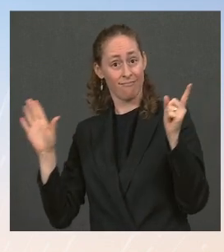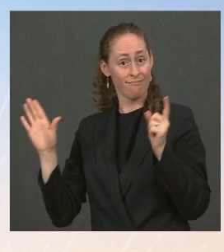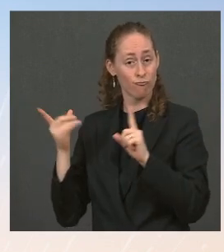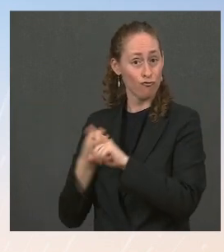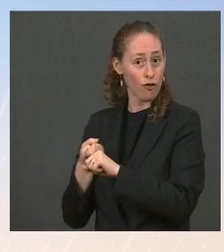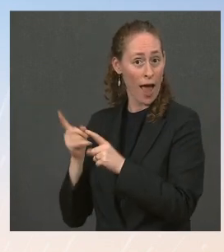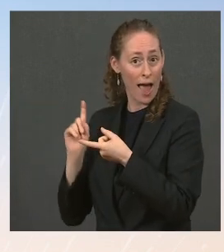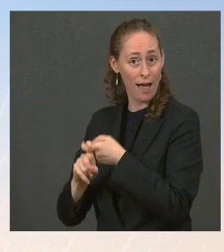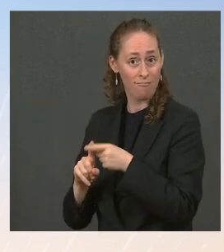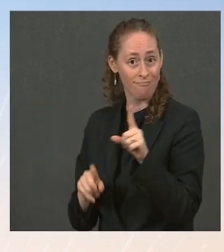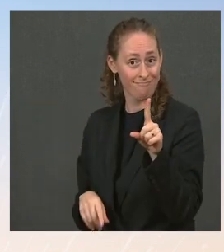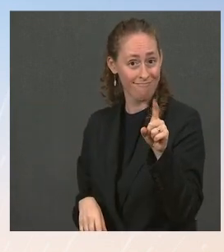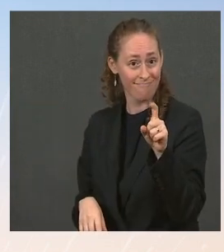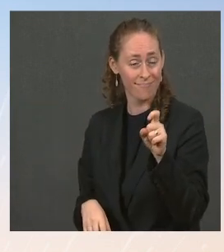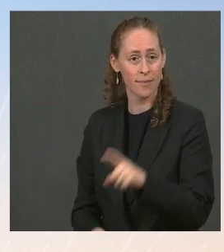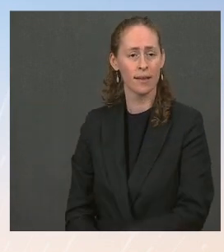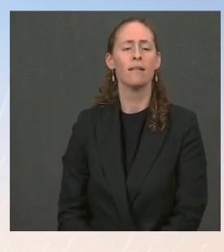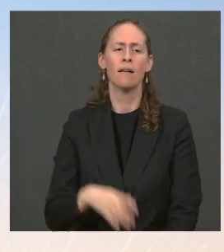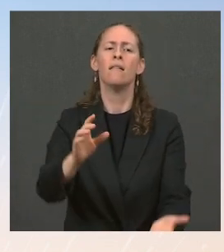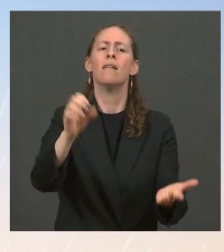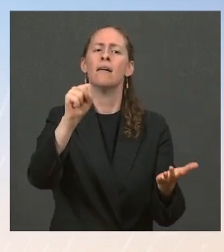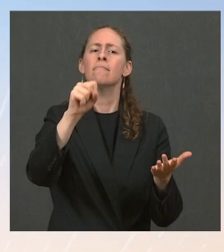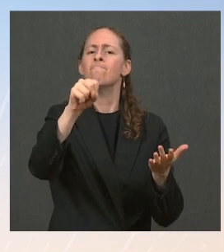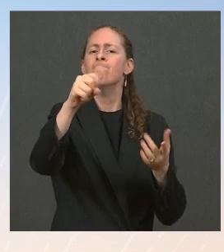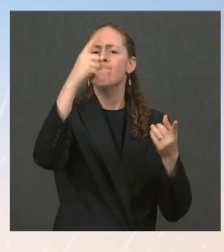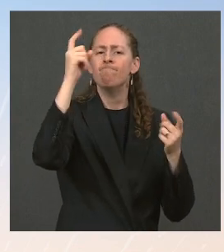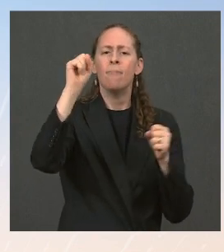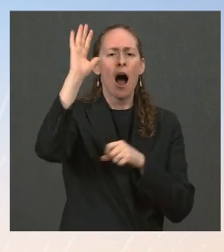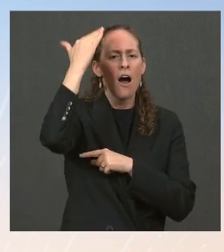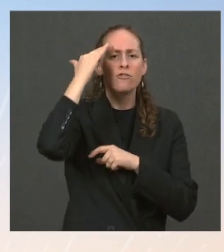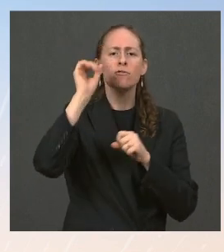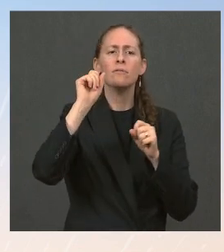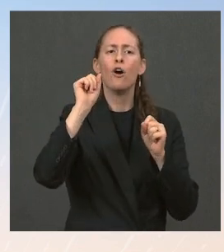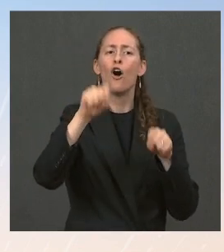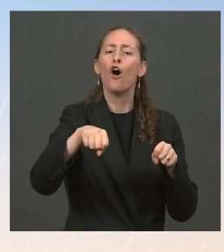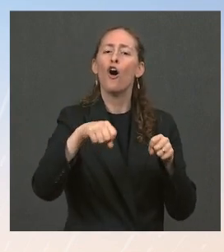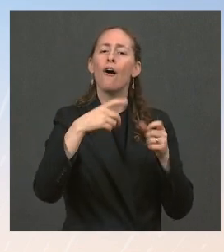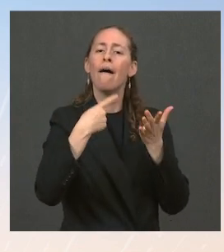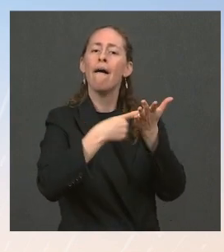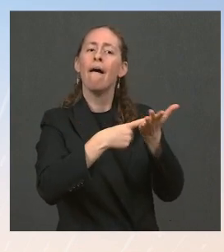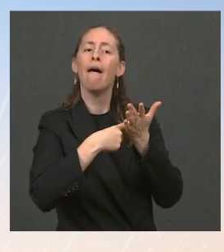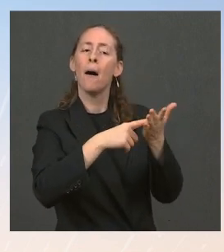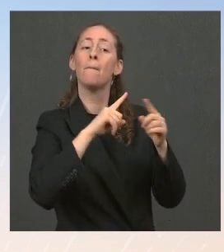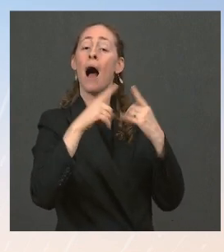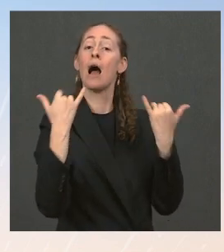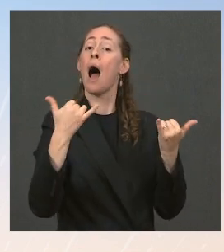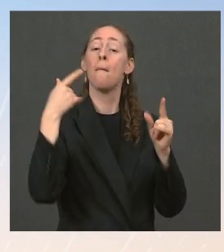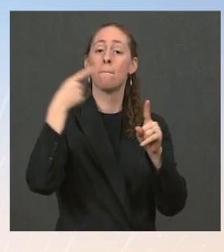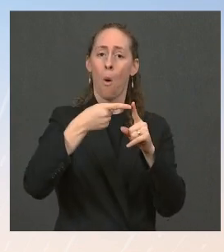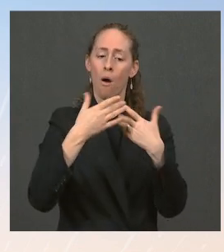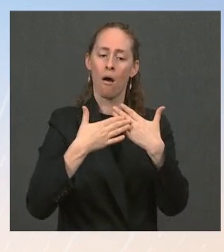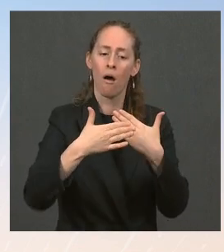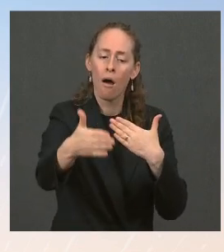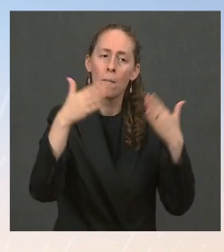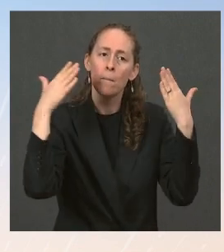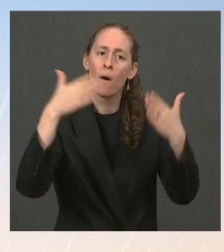greater consultation. But again, this call was really focused on the path forward and returning back to normal and the important work we have to do